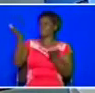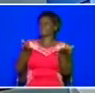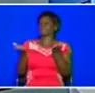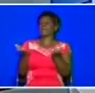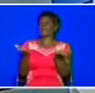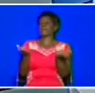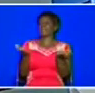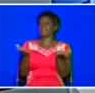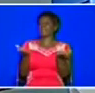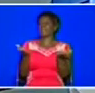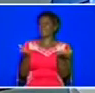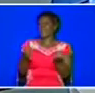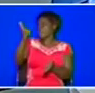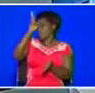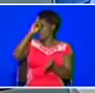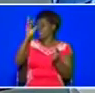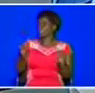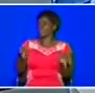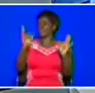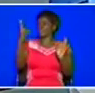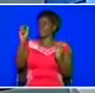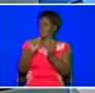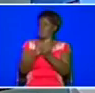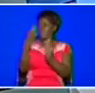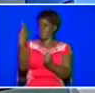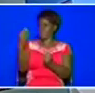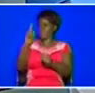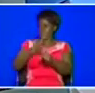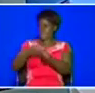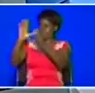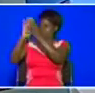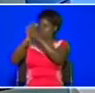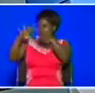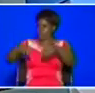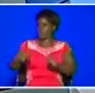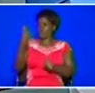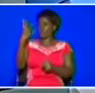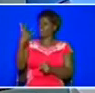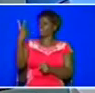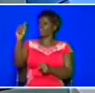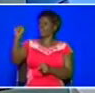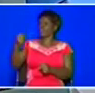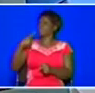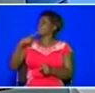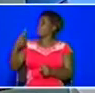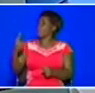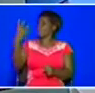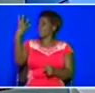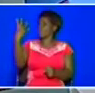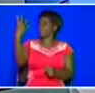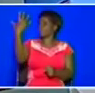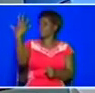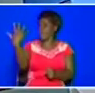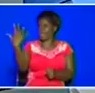Service. Yes. Which said that the police officers in 2013, when Jubilee came to power, was 42,145. Yes. And